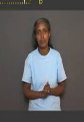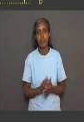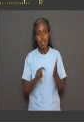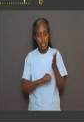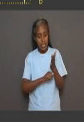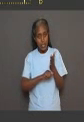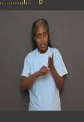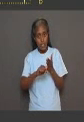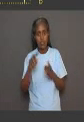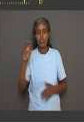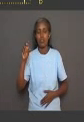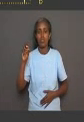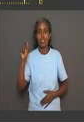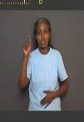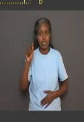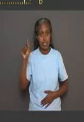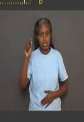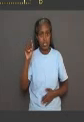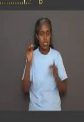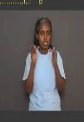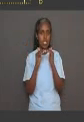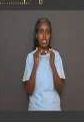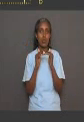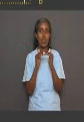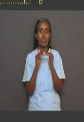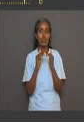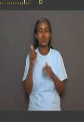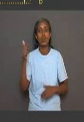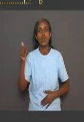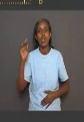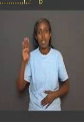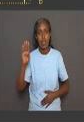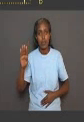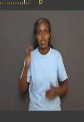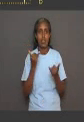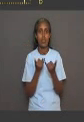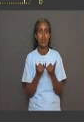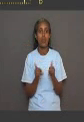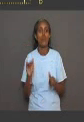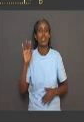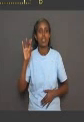Tangent of 30 degrees is equal to AB over